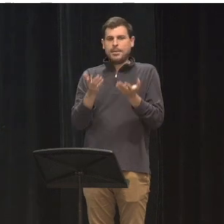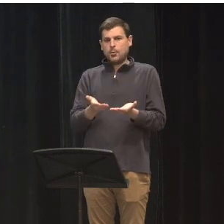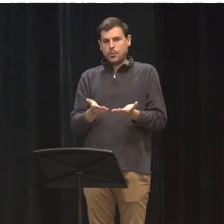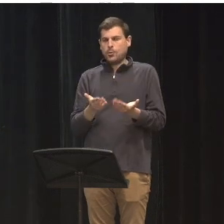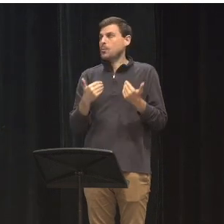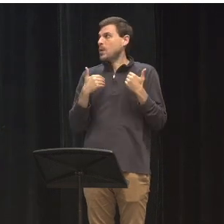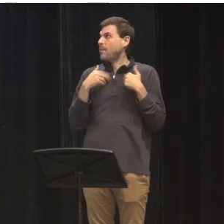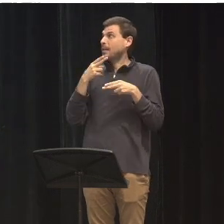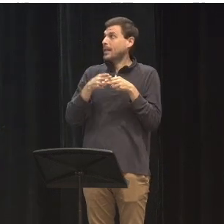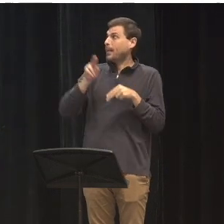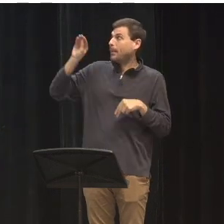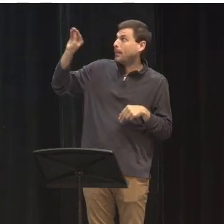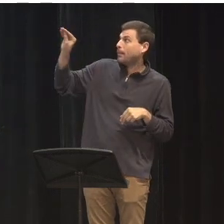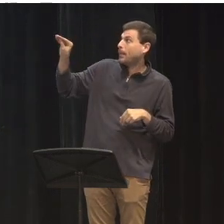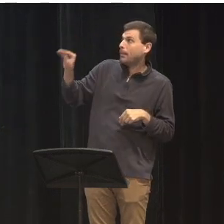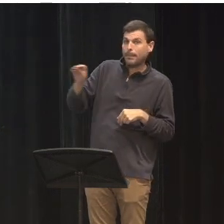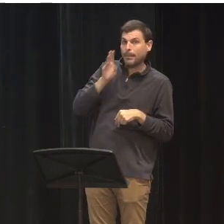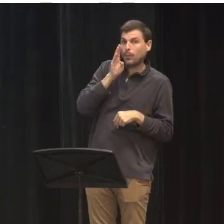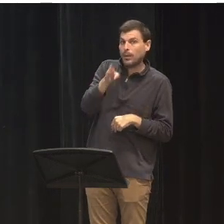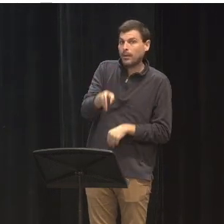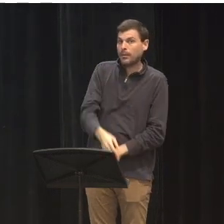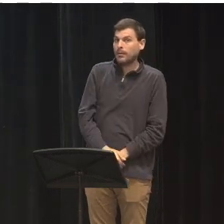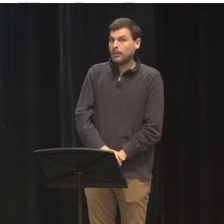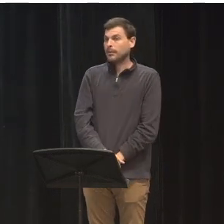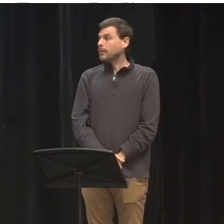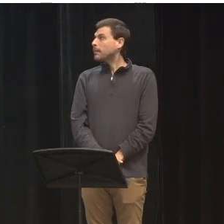up in the queue.